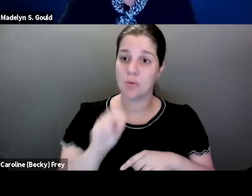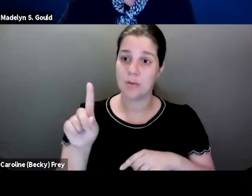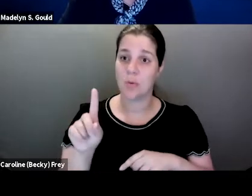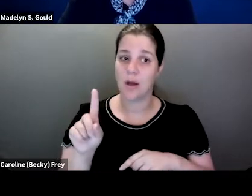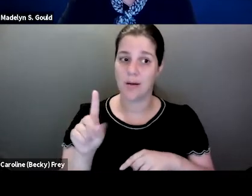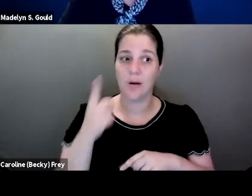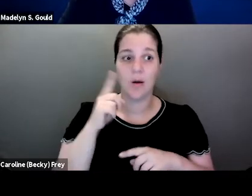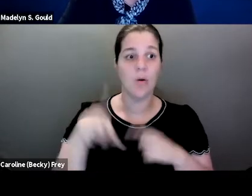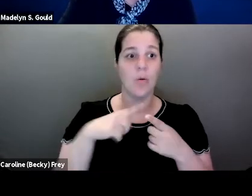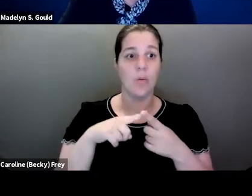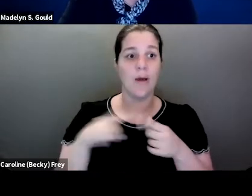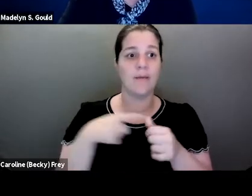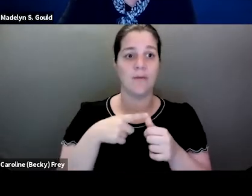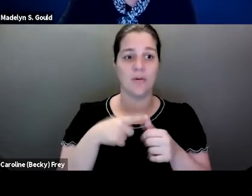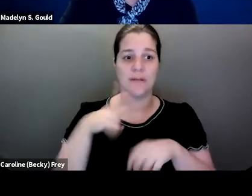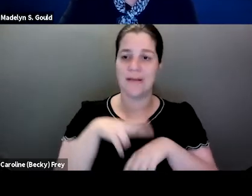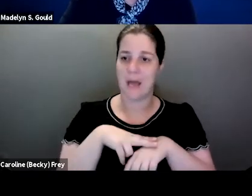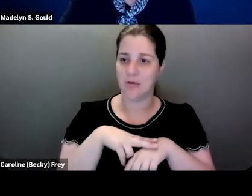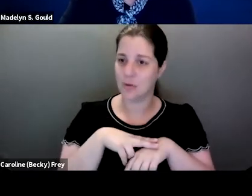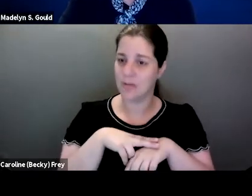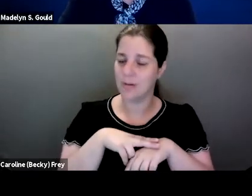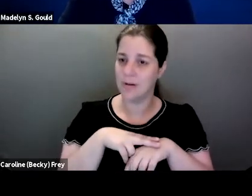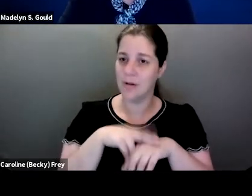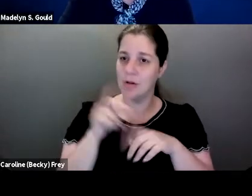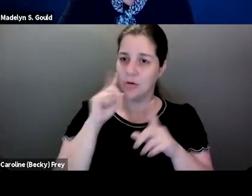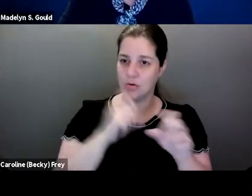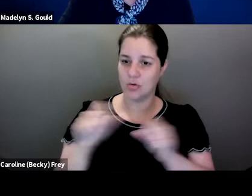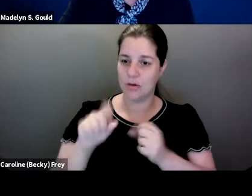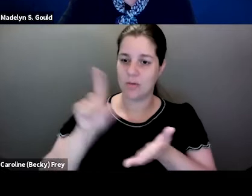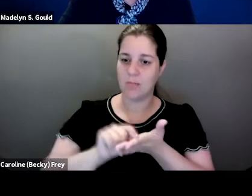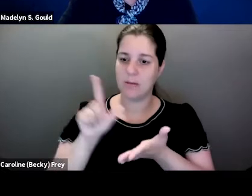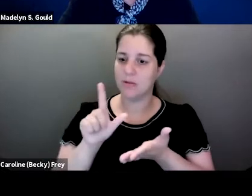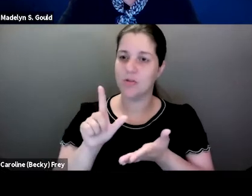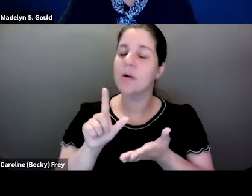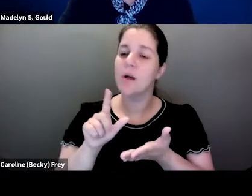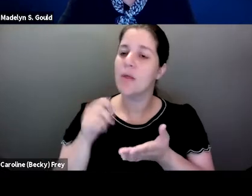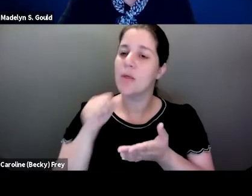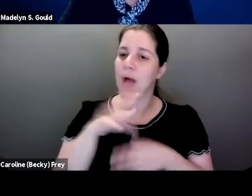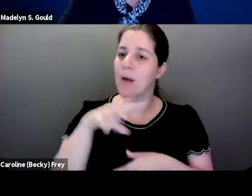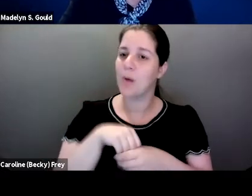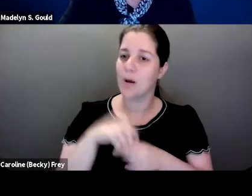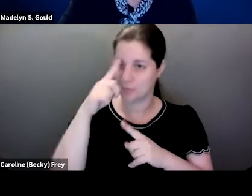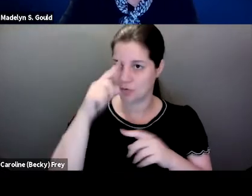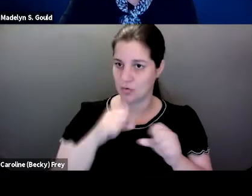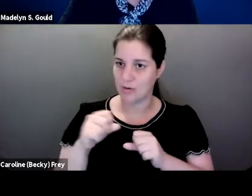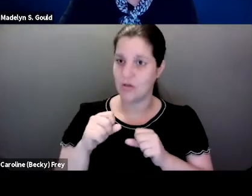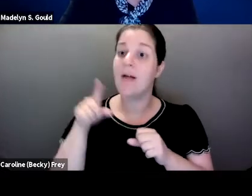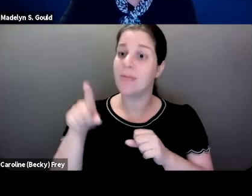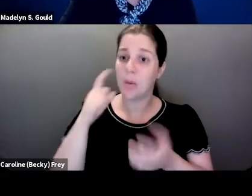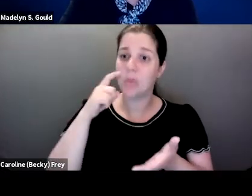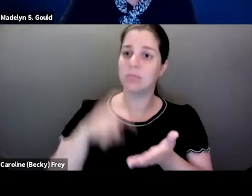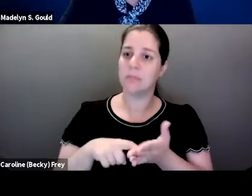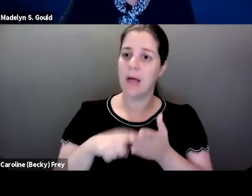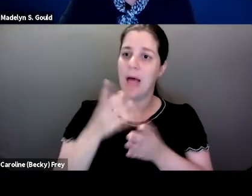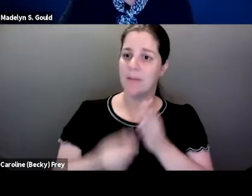national strategy was published, suicide crisis lines were not part of the strategy. They were noticeably absent. And that's